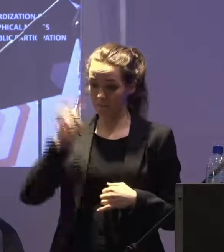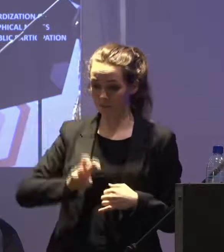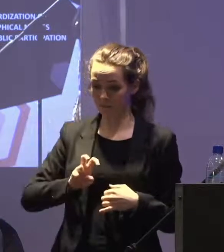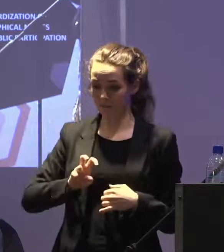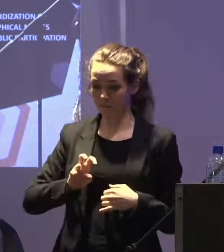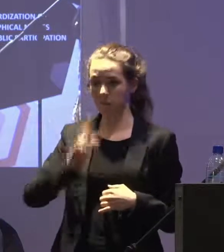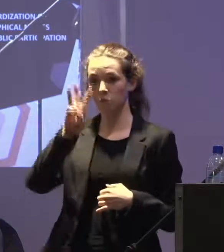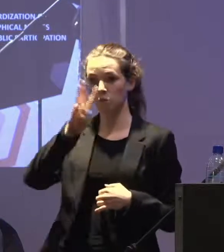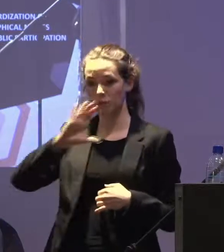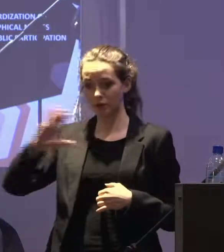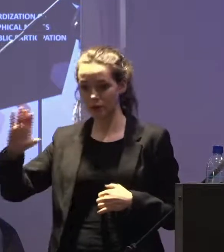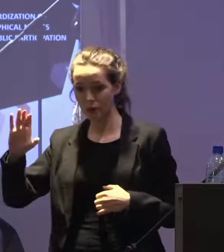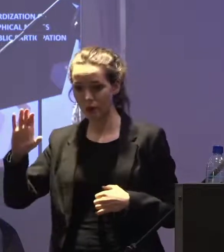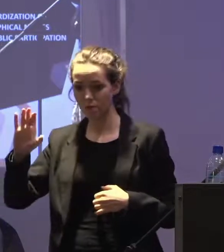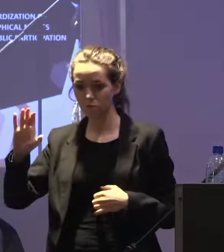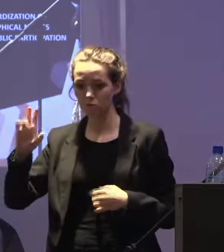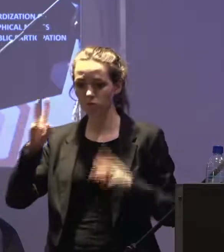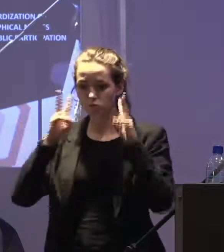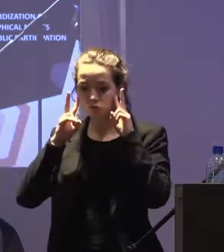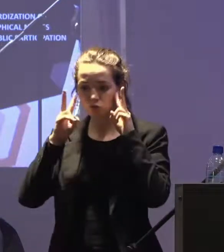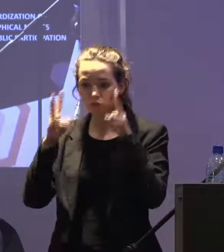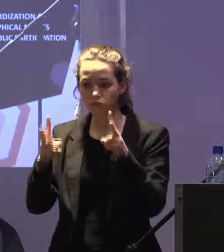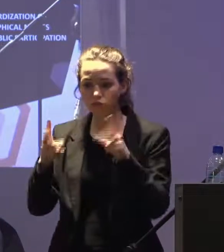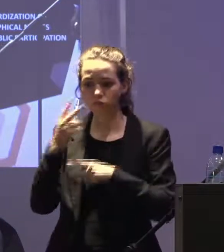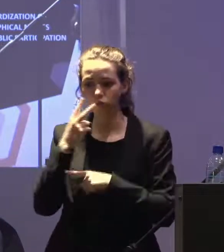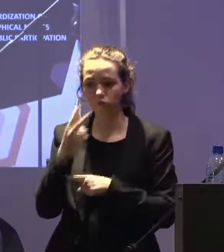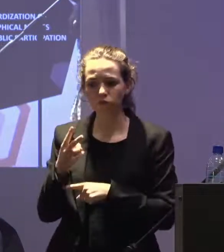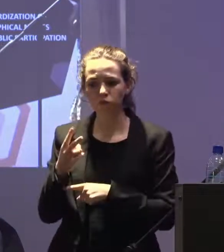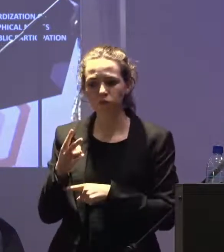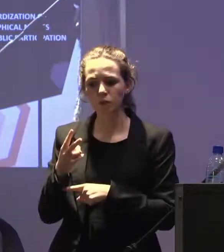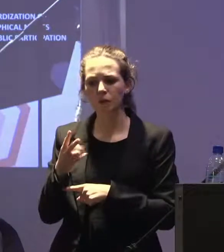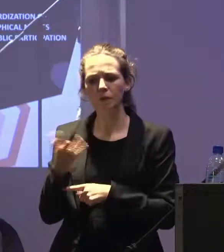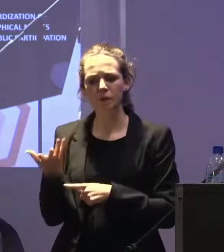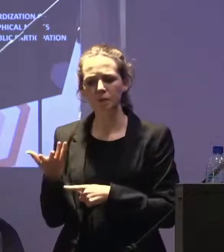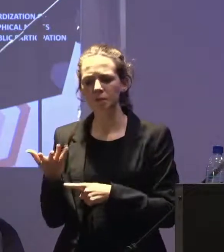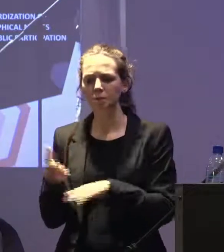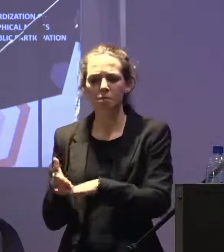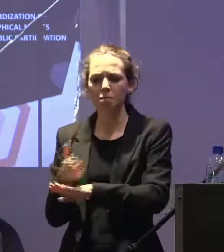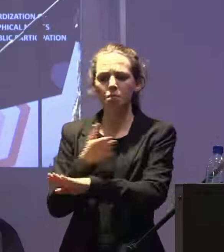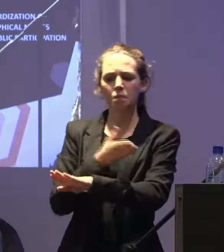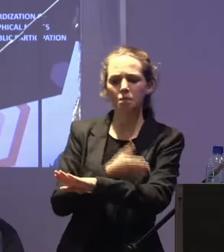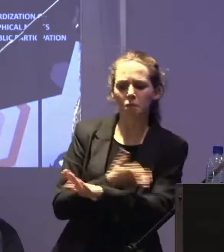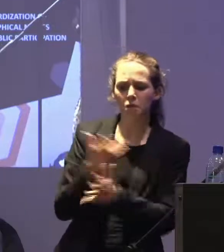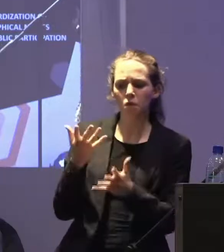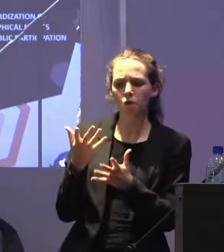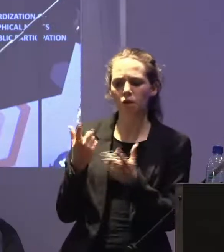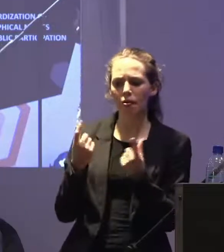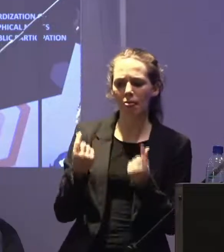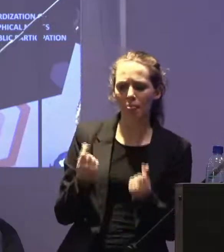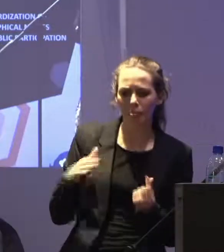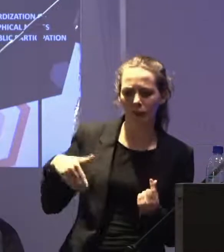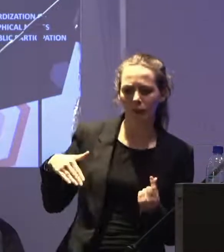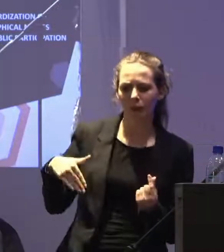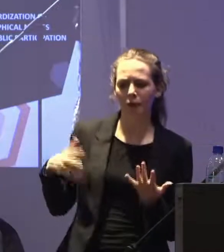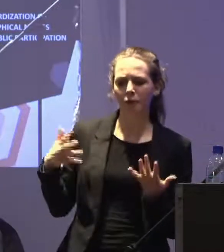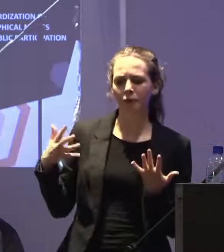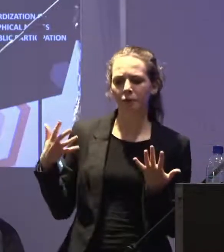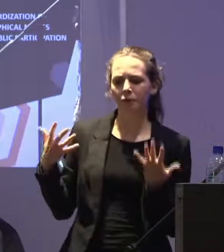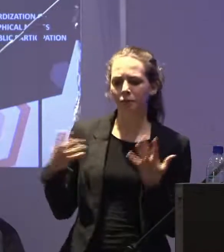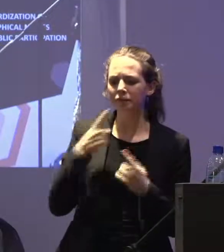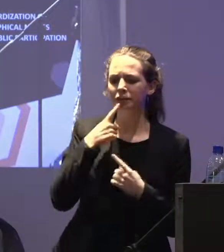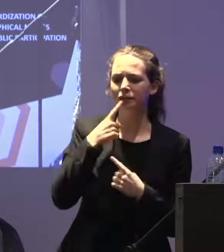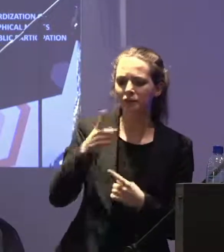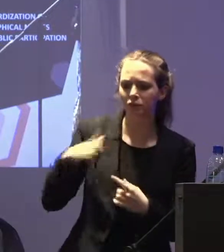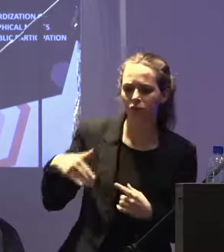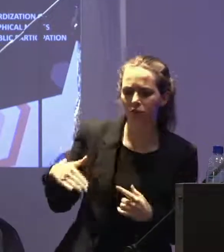to confirm that all that was unsaid or undone, all that